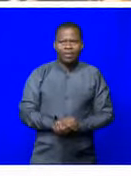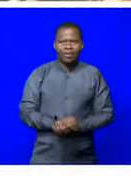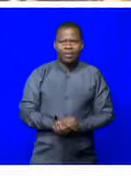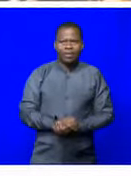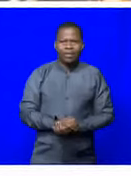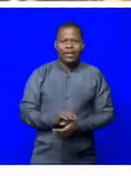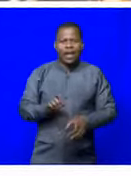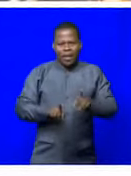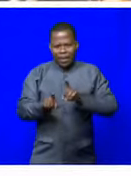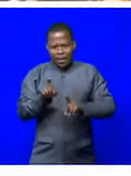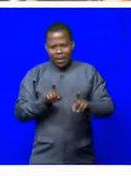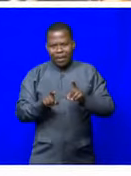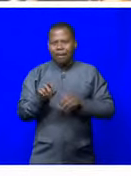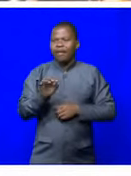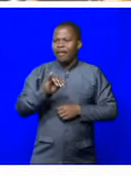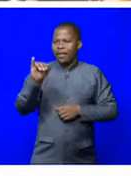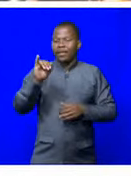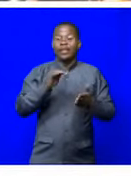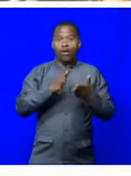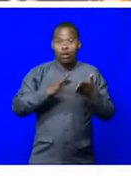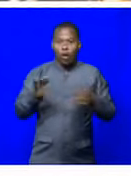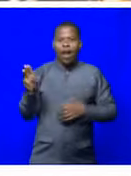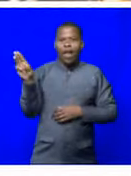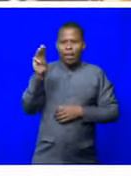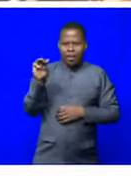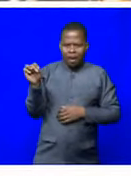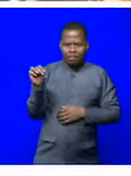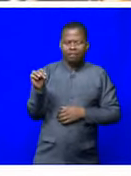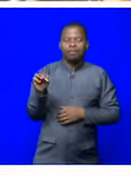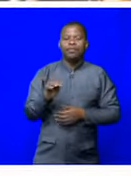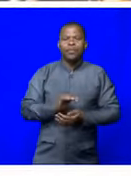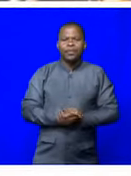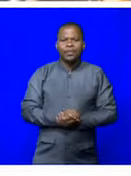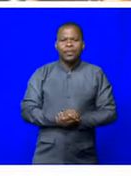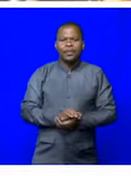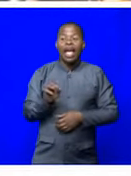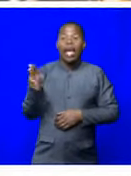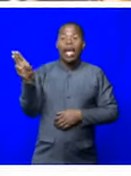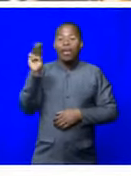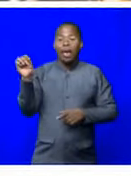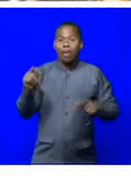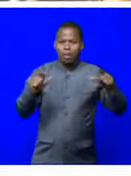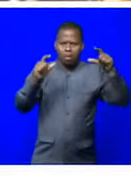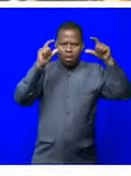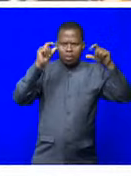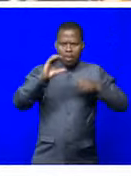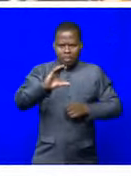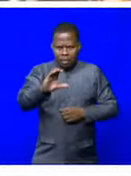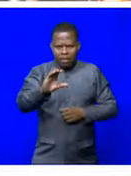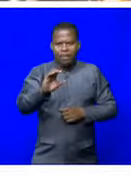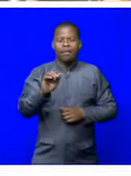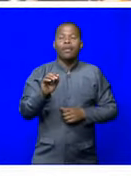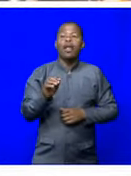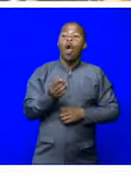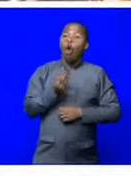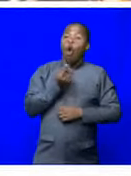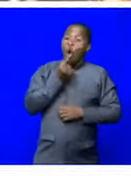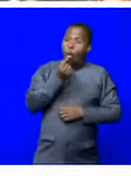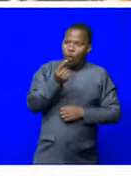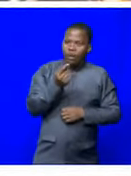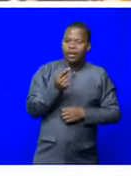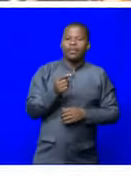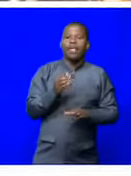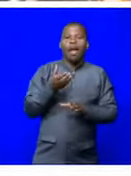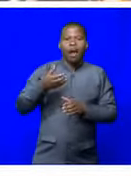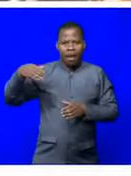Ngeli sitawubuyela ke endzabeni lesingene ngayo lethi ke umhlonishwa ndvunankulu Cleopas Dlamini uthi